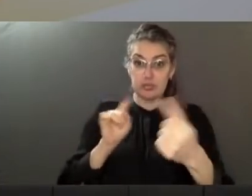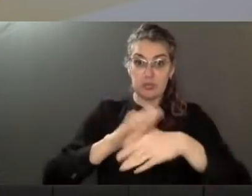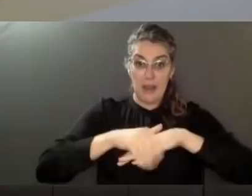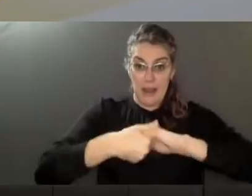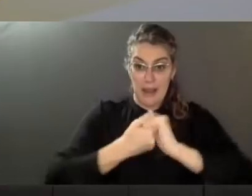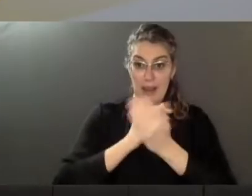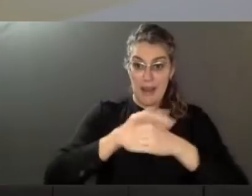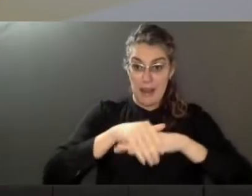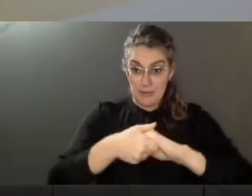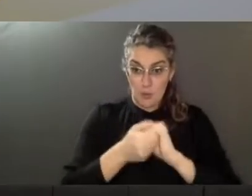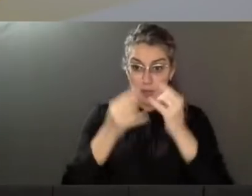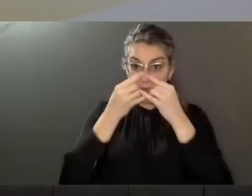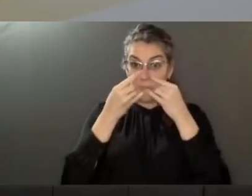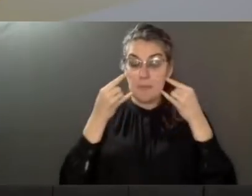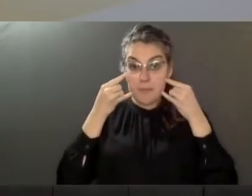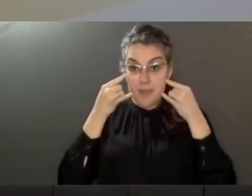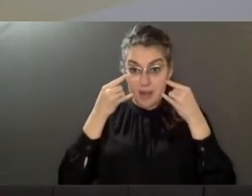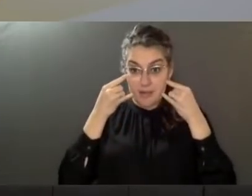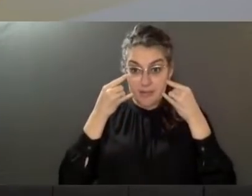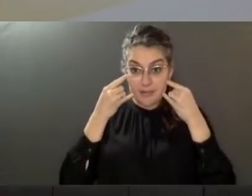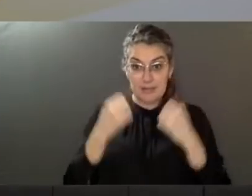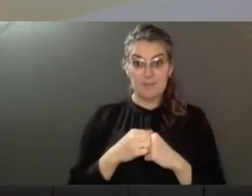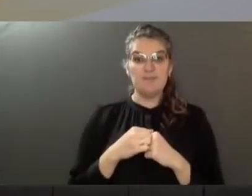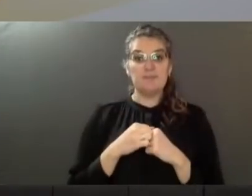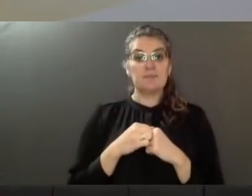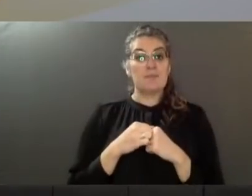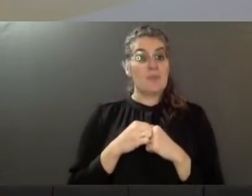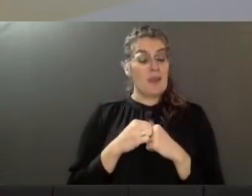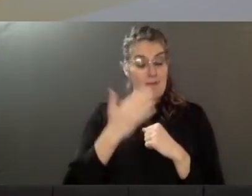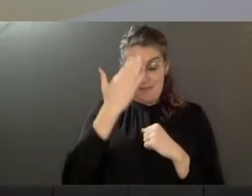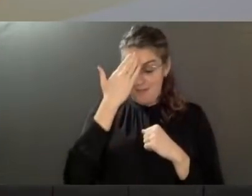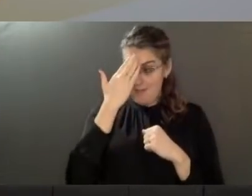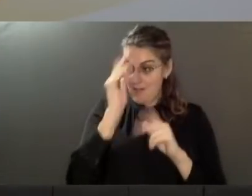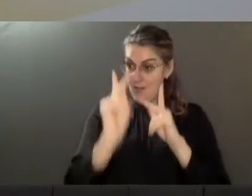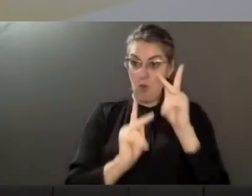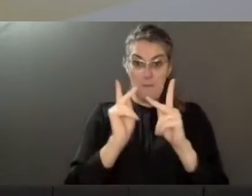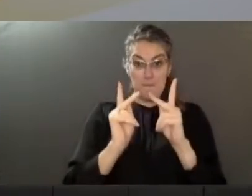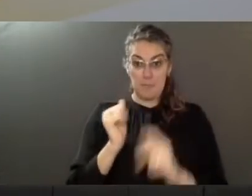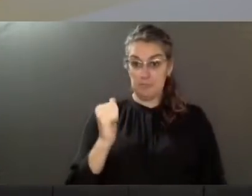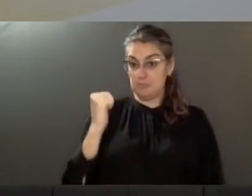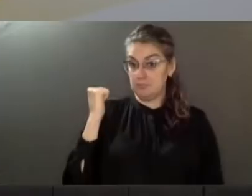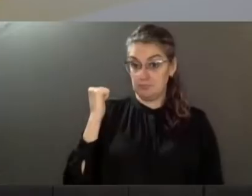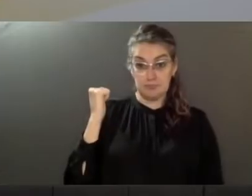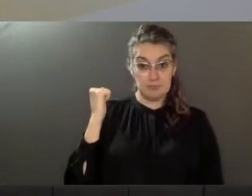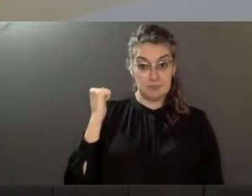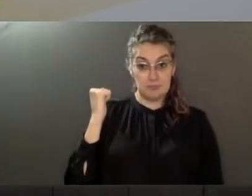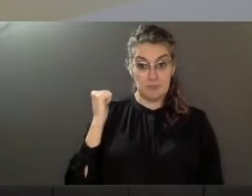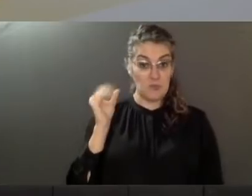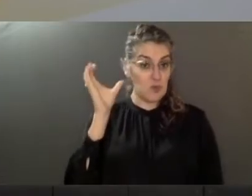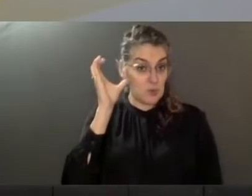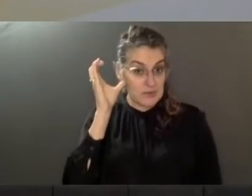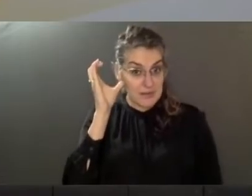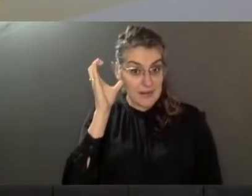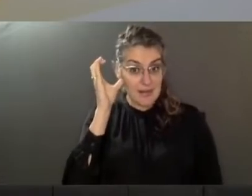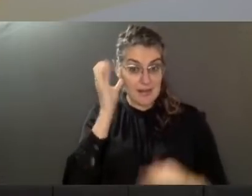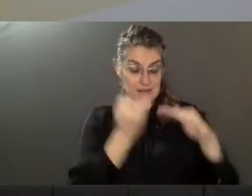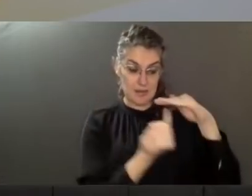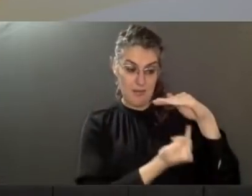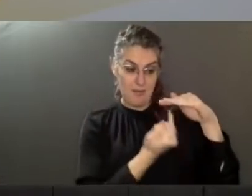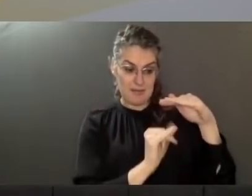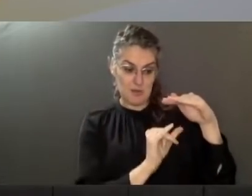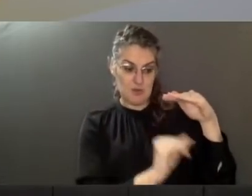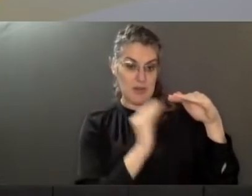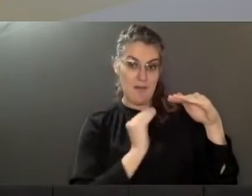there are people in PI who do not want to follow self-isolation rules and may have chosen to put themselves and others at